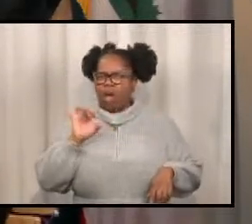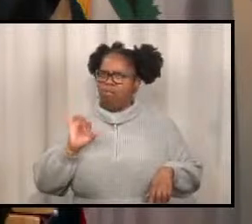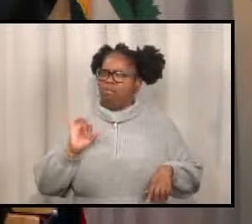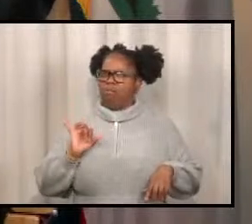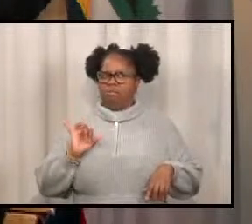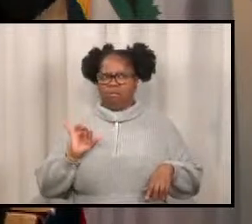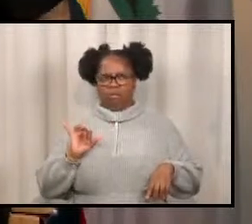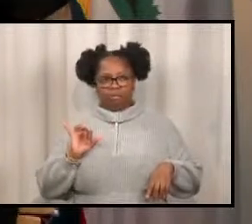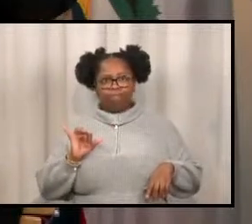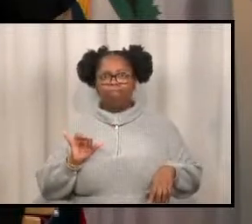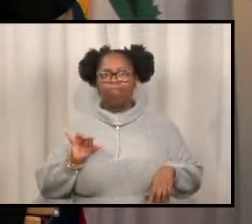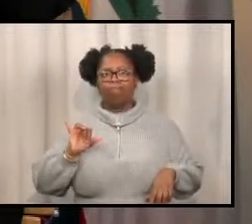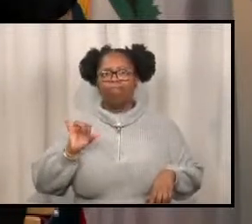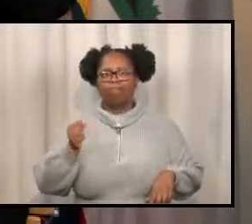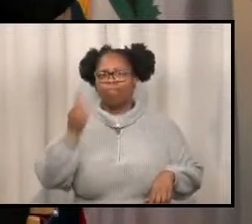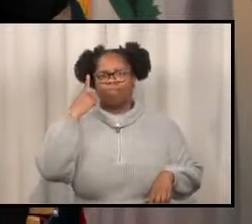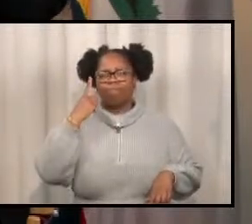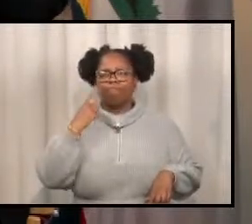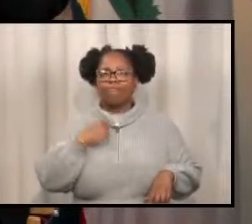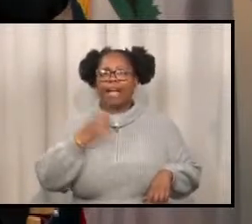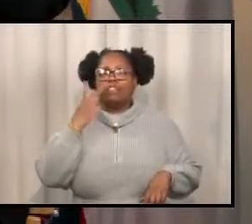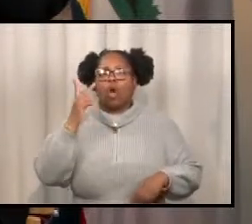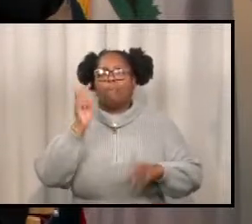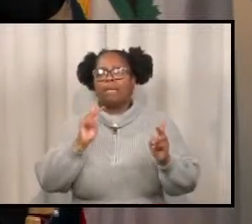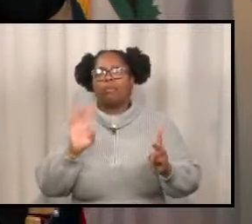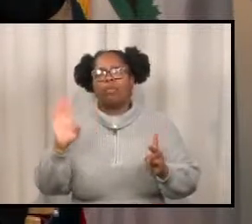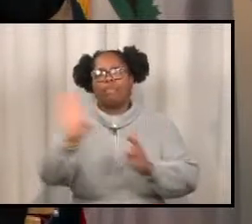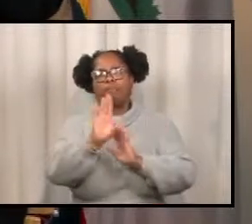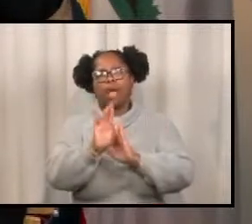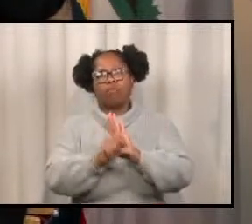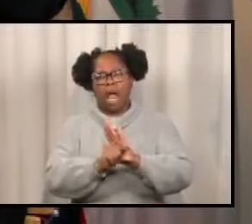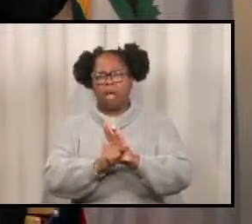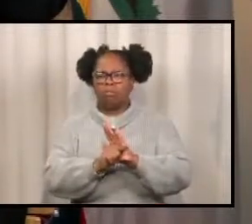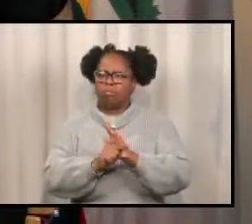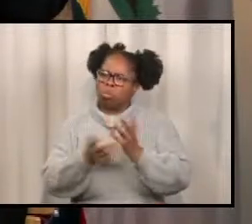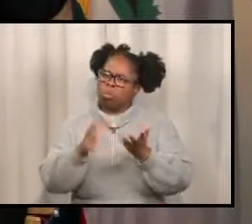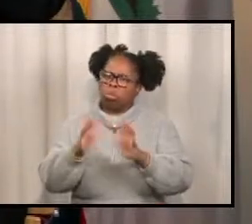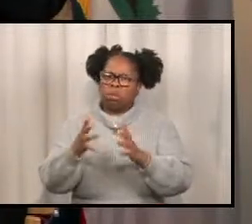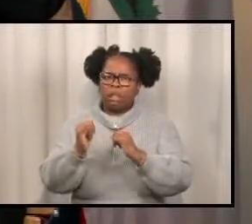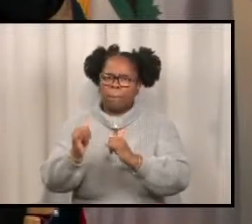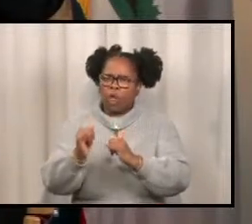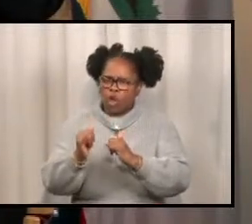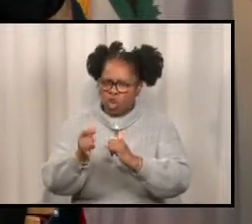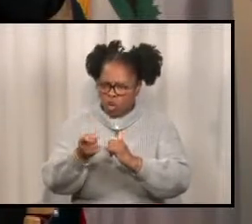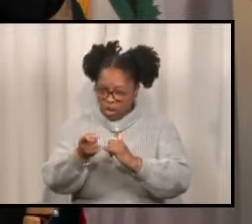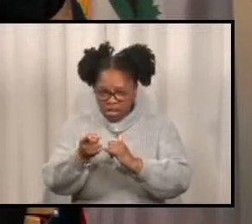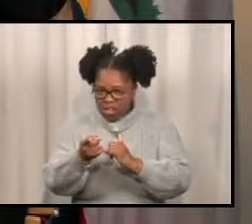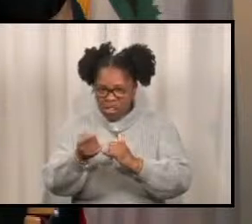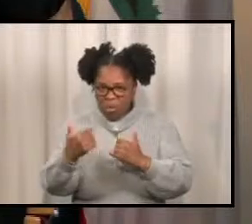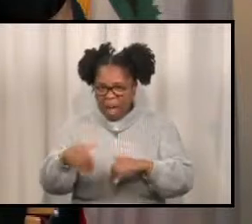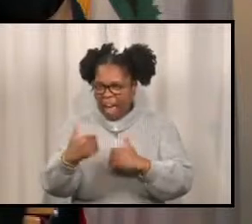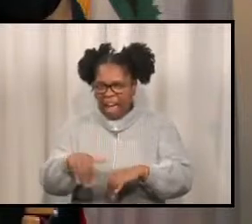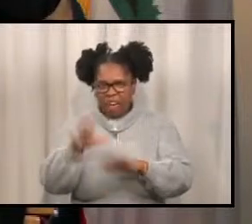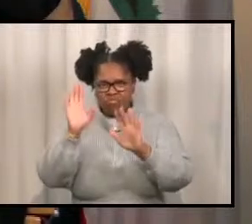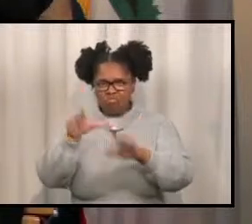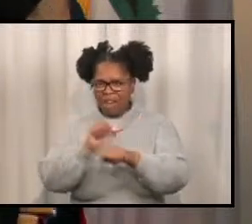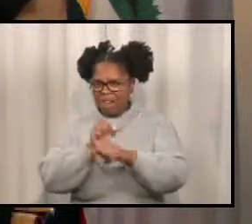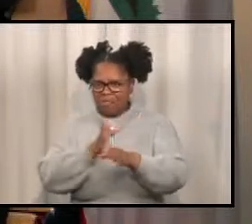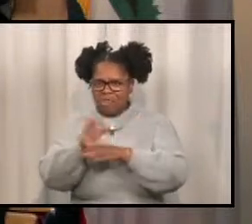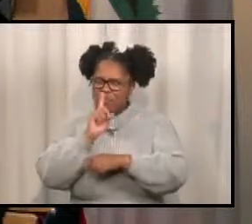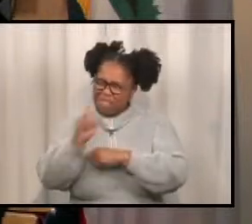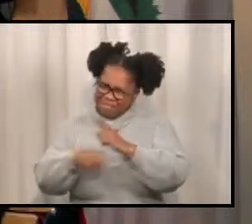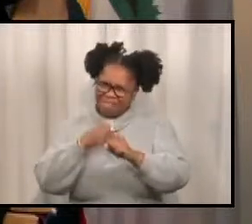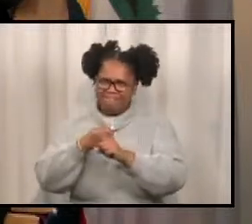that's when it happened for me. I saw folks whose background was not very different from mine, who had great careers making a difference in